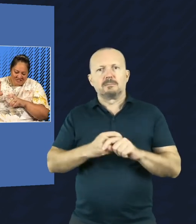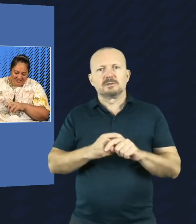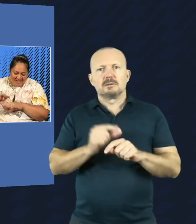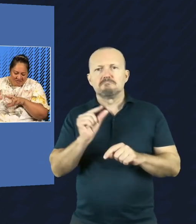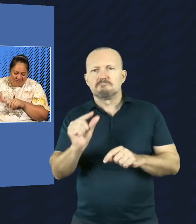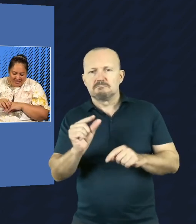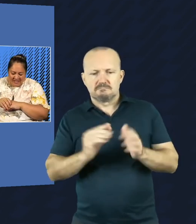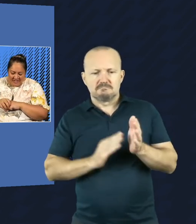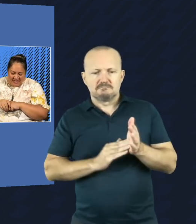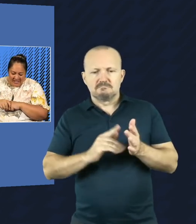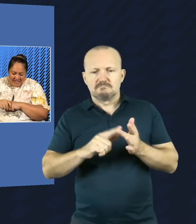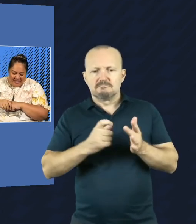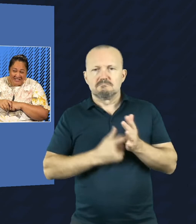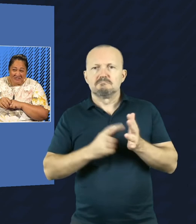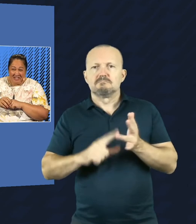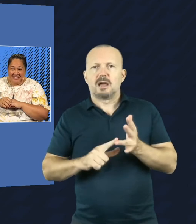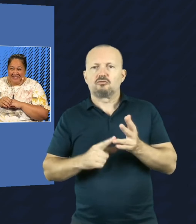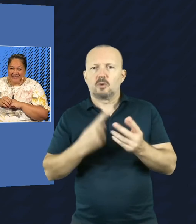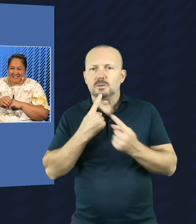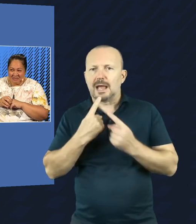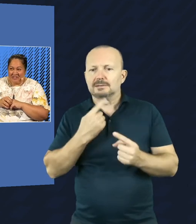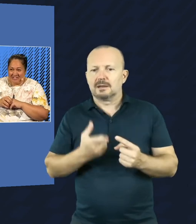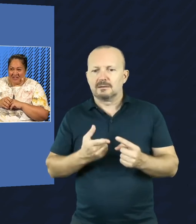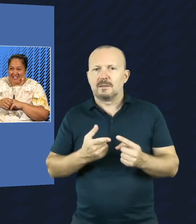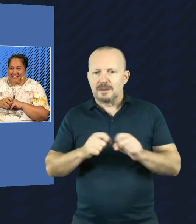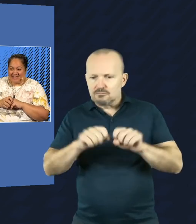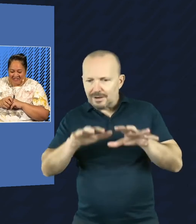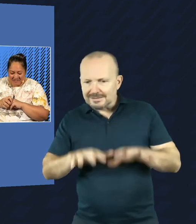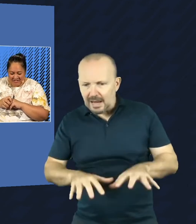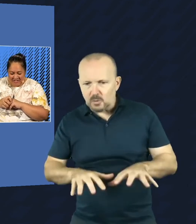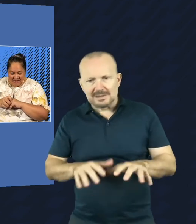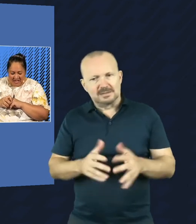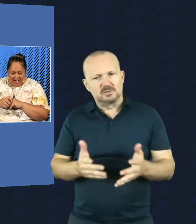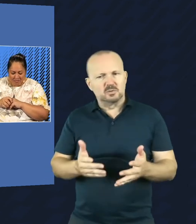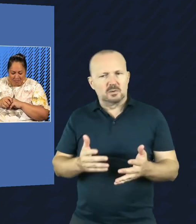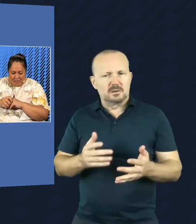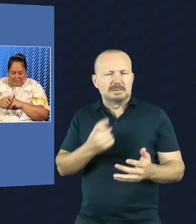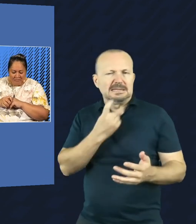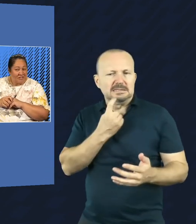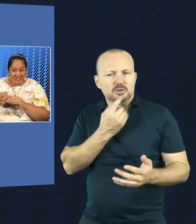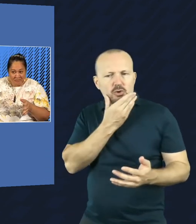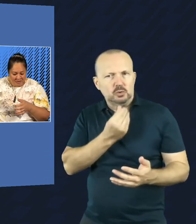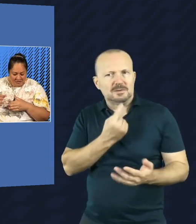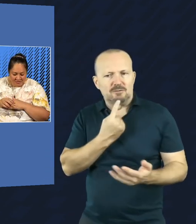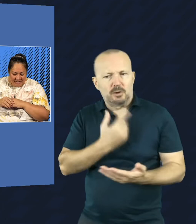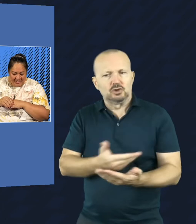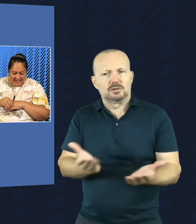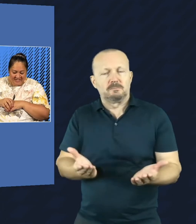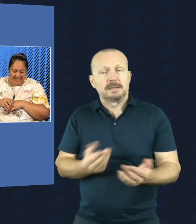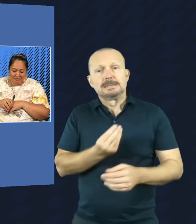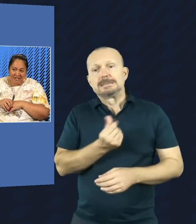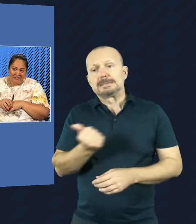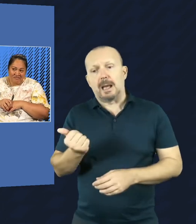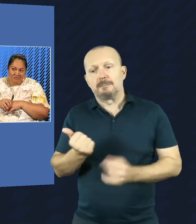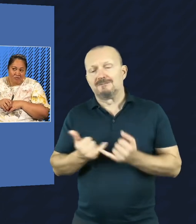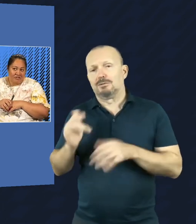business level. And it's really, some of it is highly sensitive because of the personal data that's